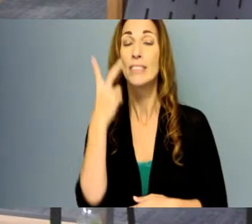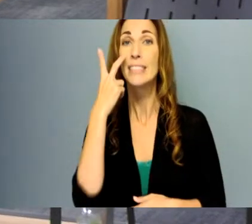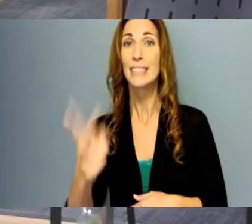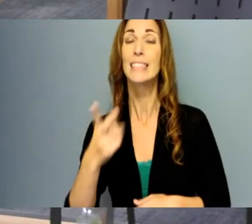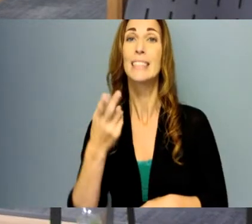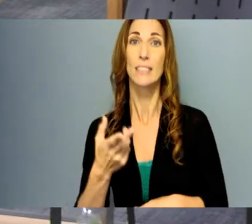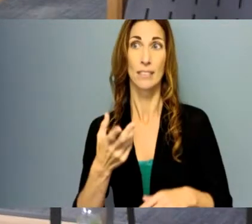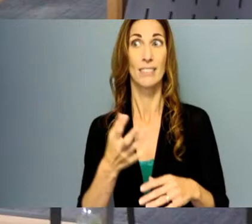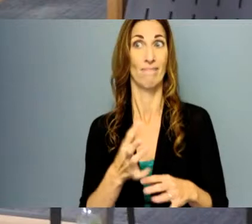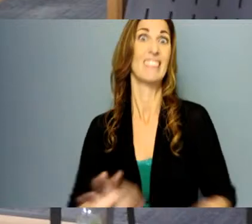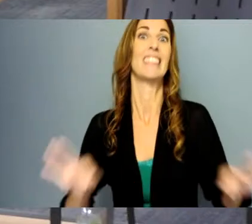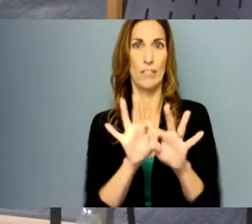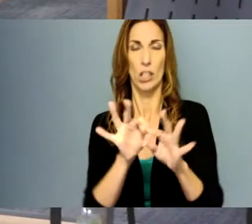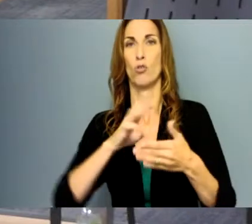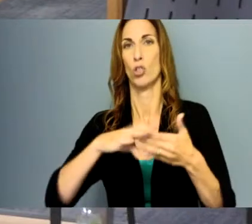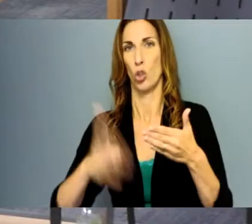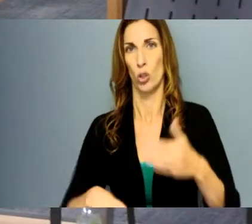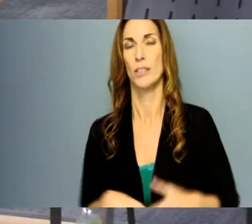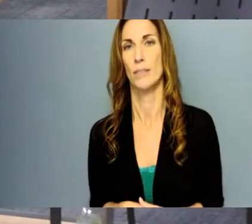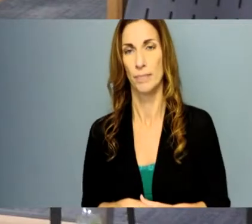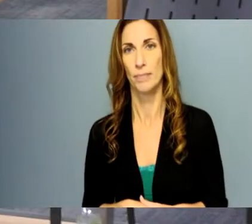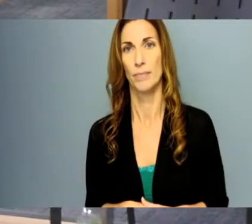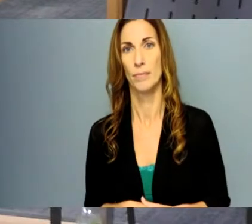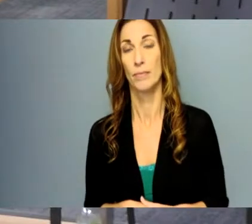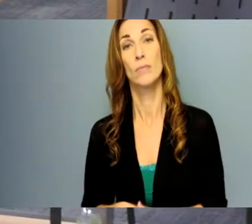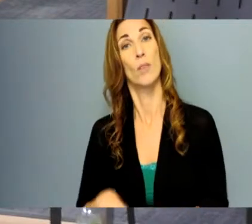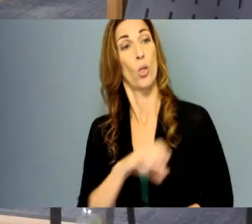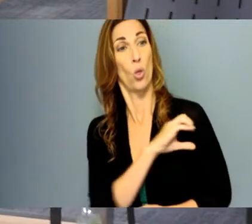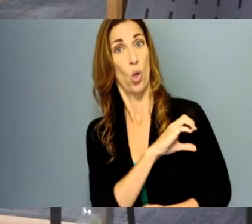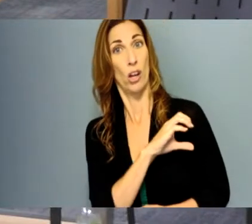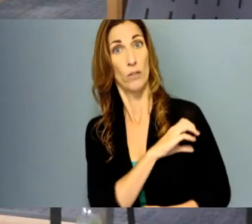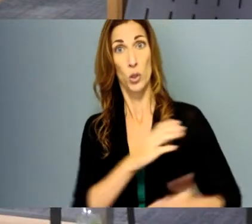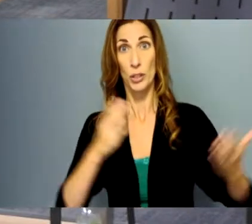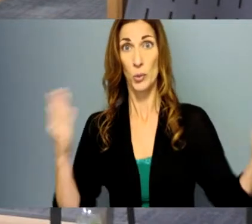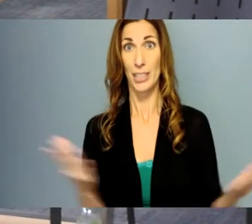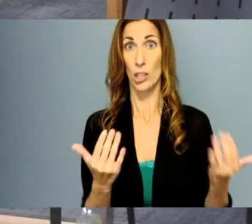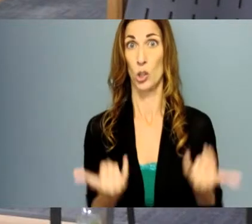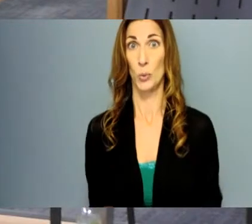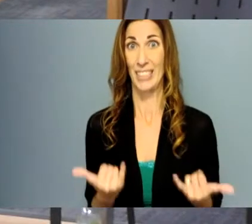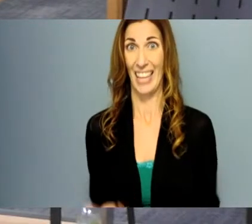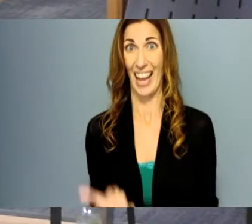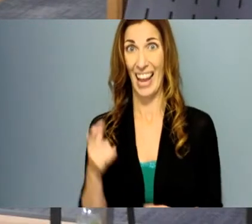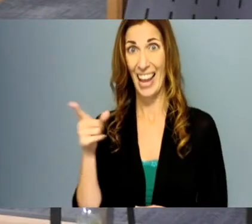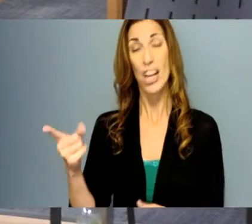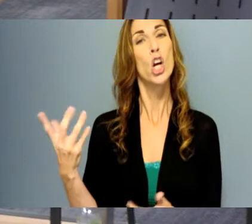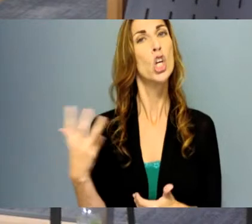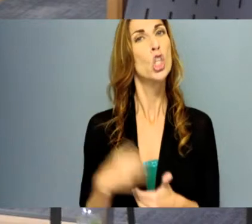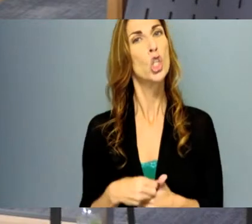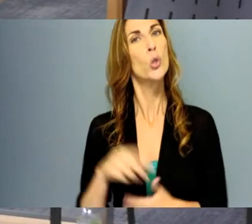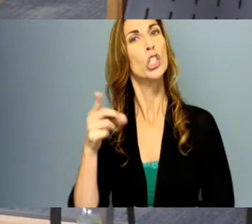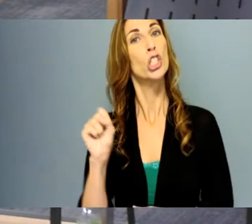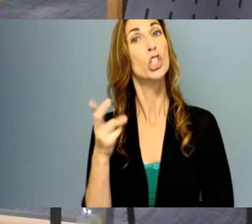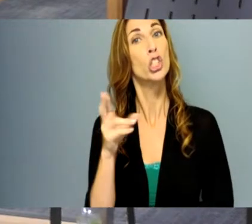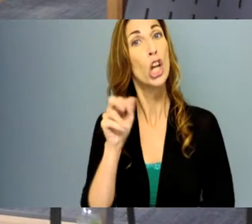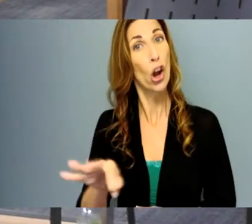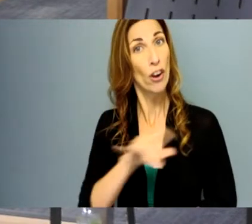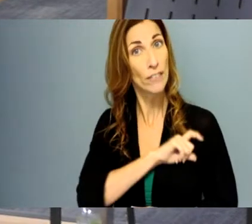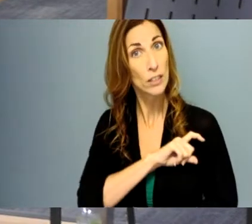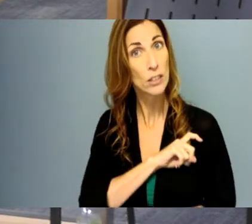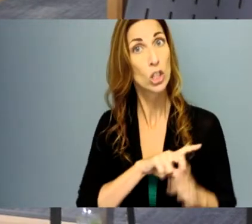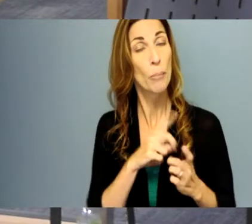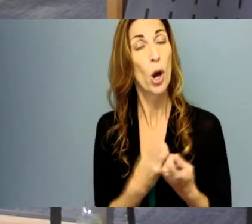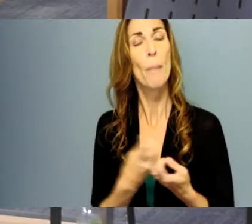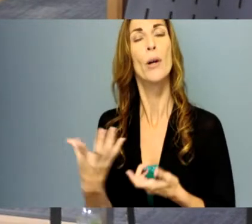significant results. The law enforcement officers who were here today, including the Sheriff's Department and including the